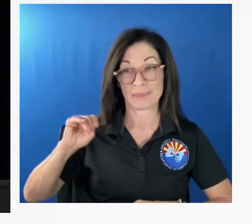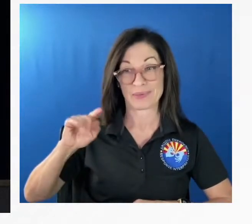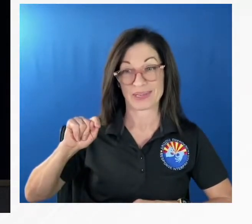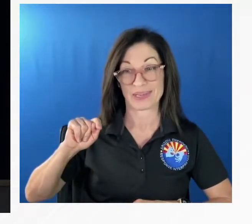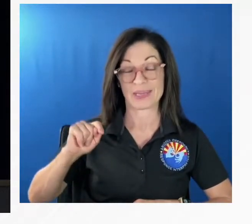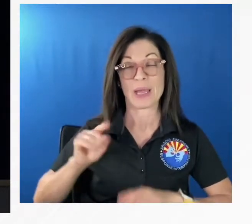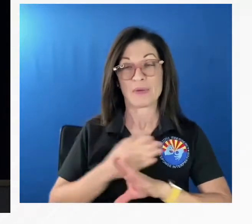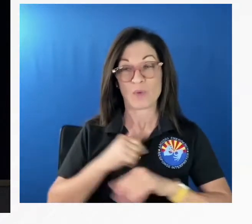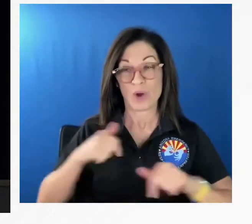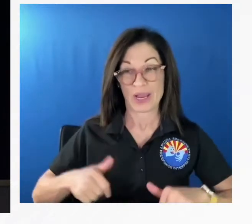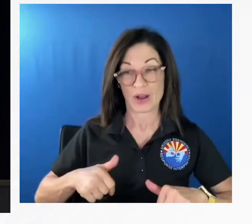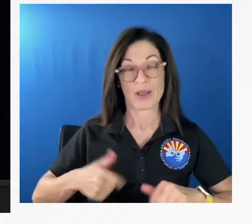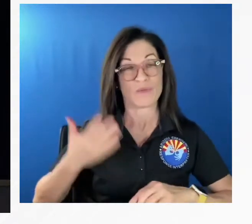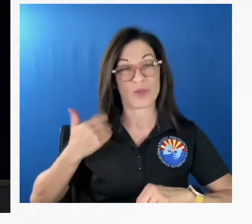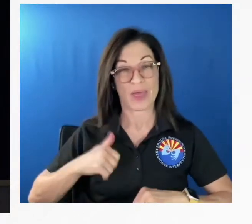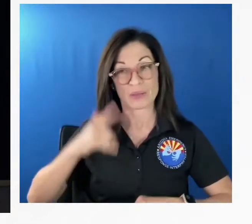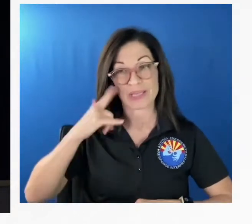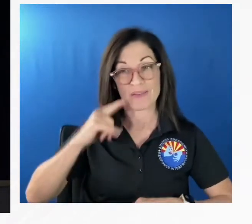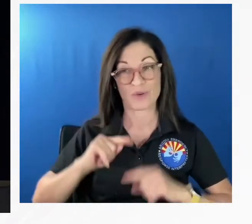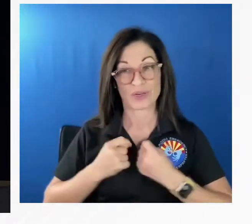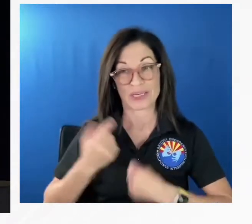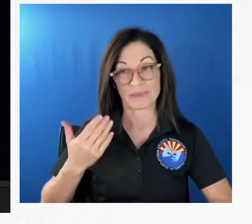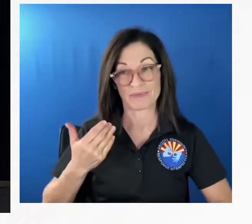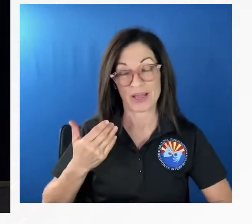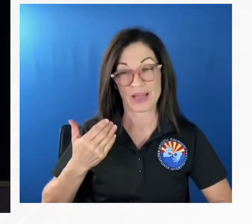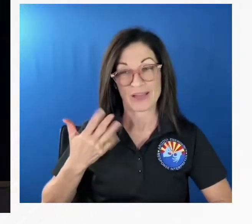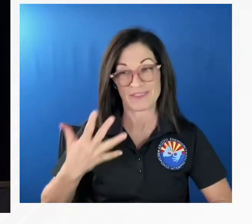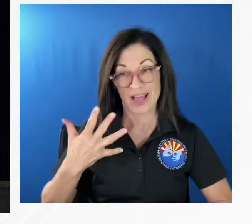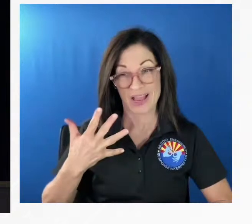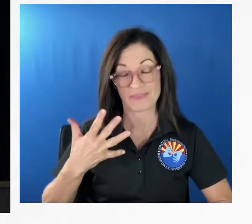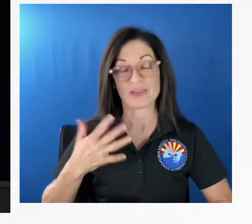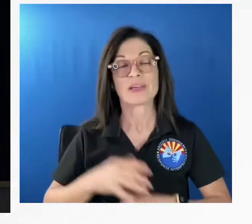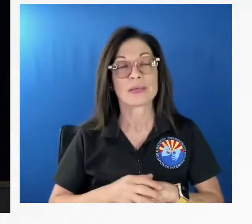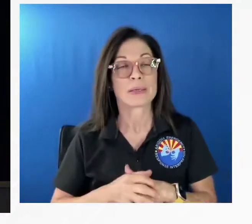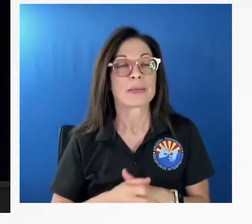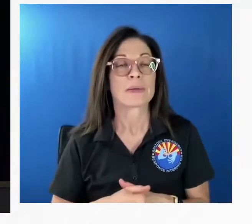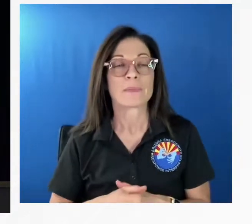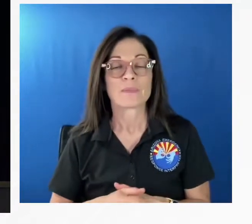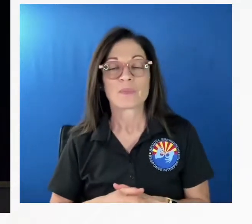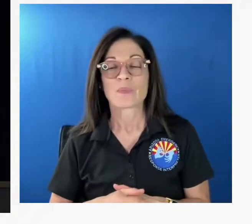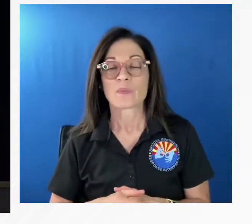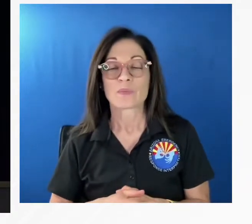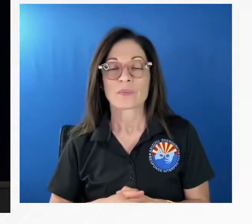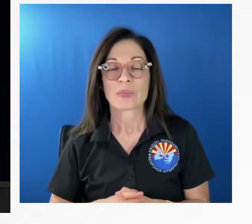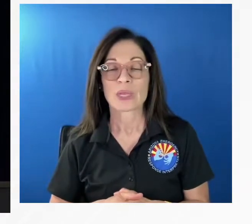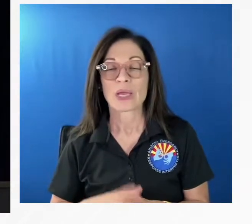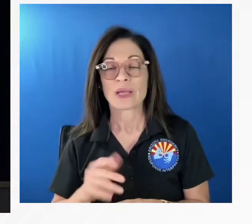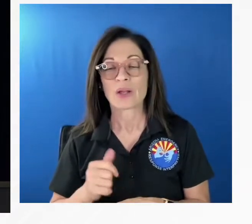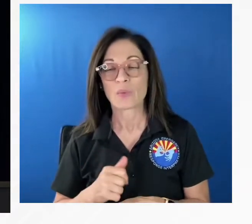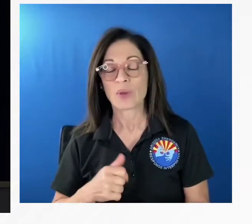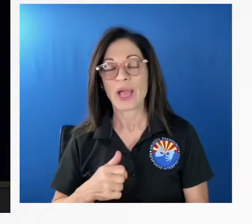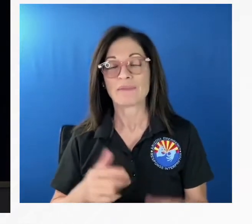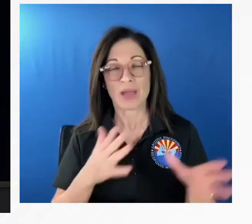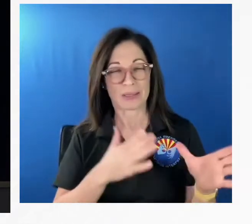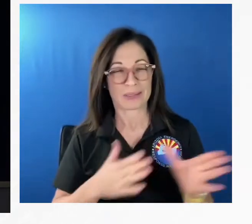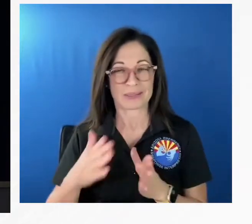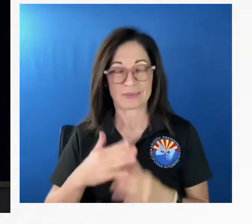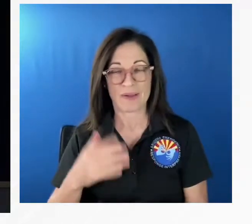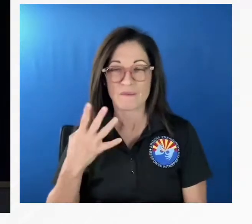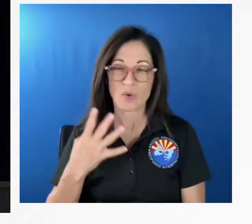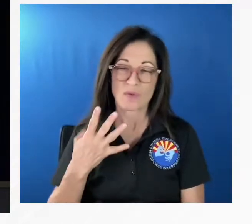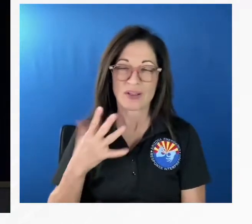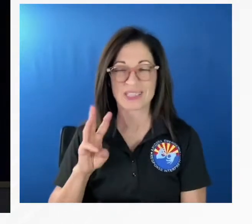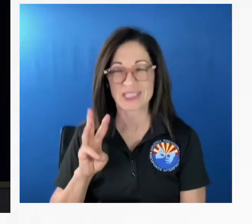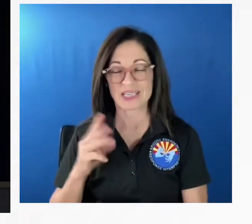Team 5, is really to outplan, 4, 5, 6 days to try to set the incident up for success, for